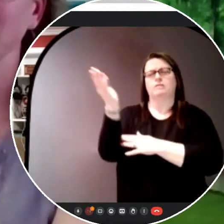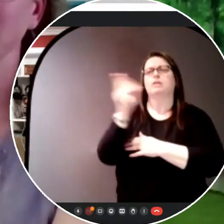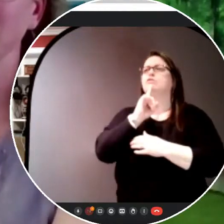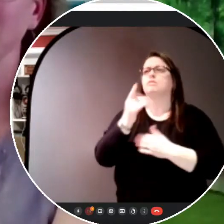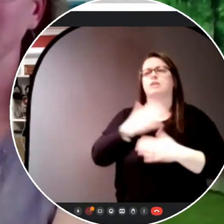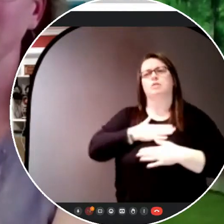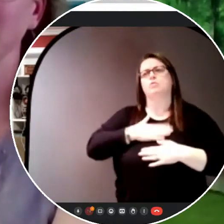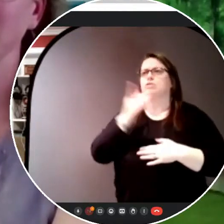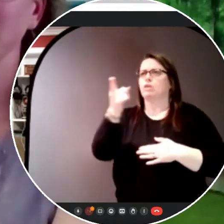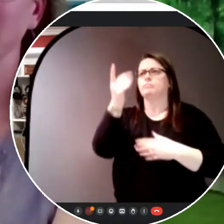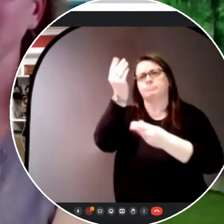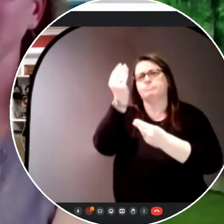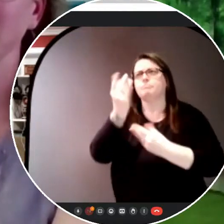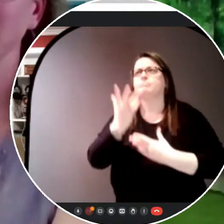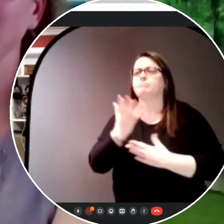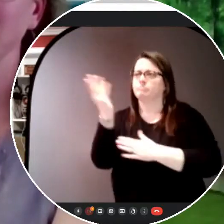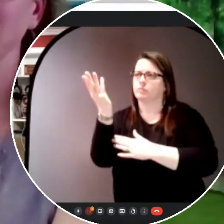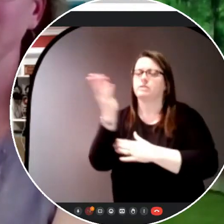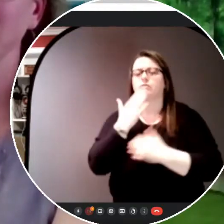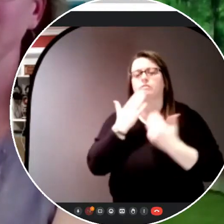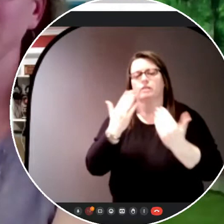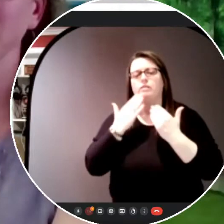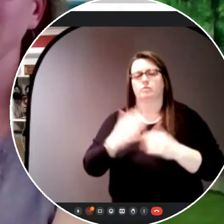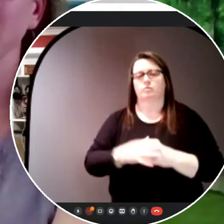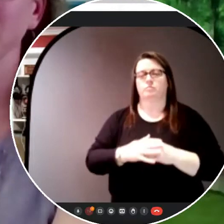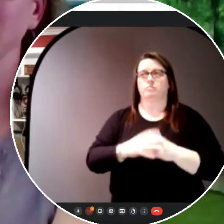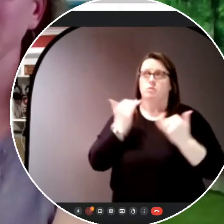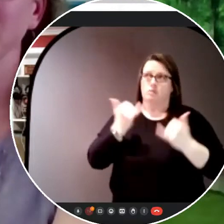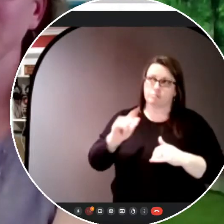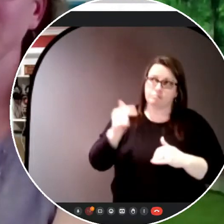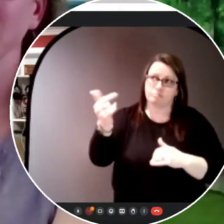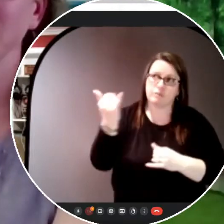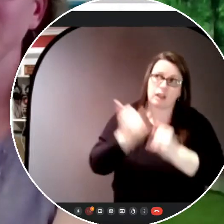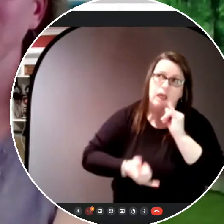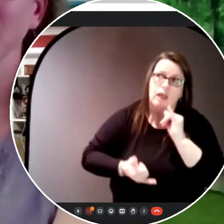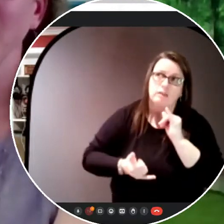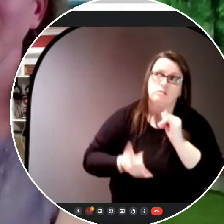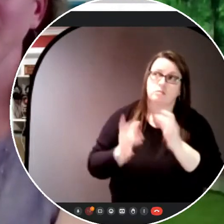there today. I'll give you the last word. I'll turn it back to you guys for the last word.